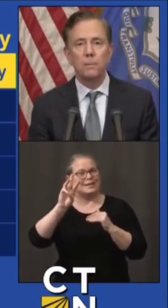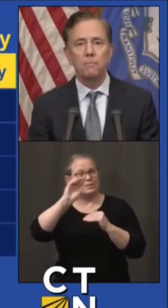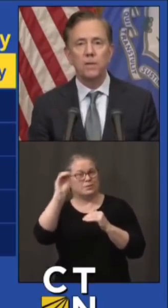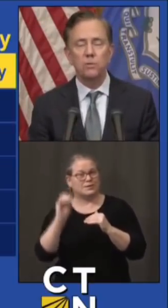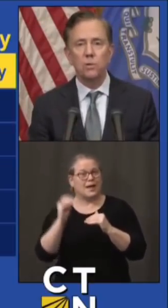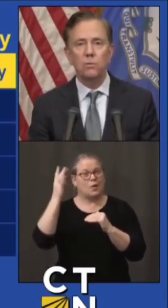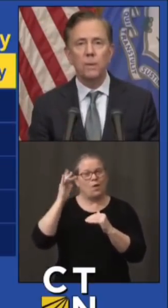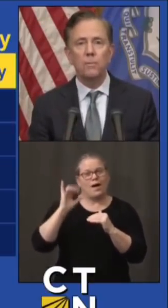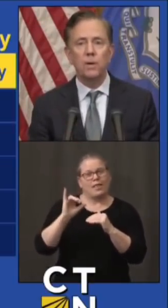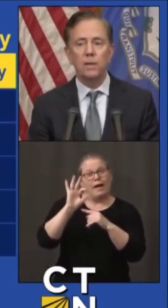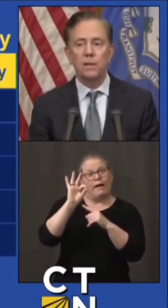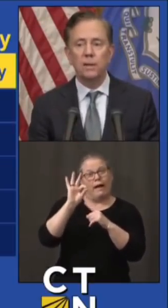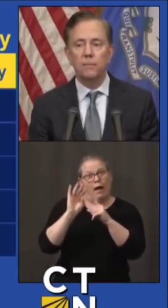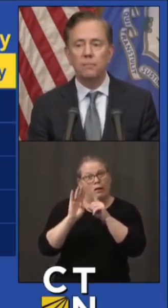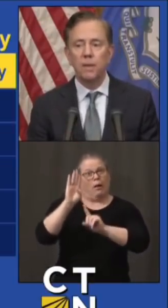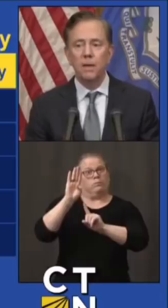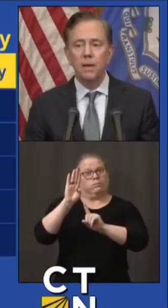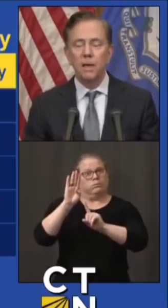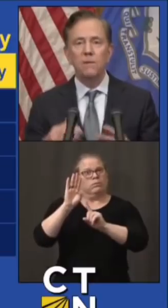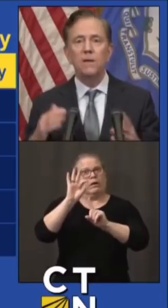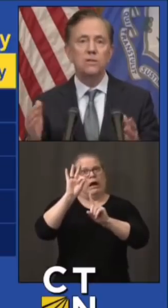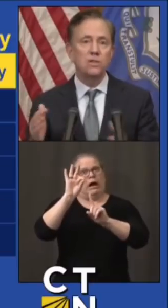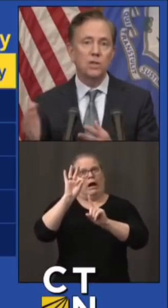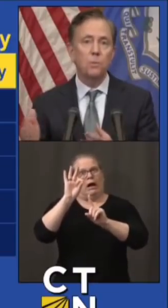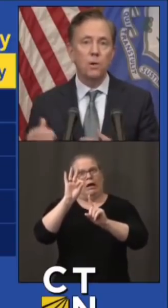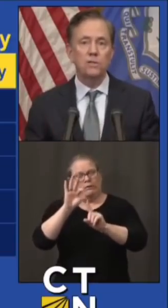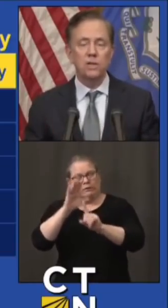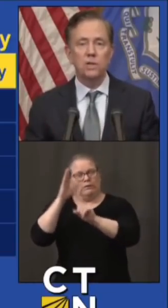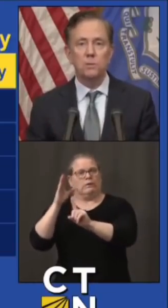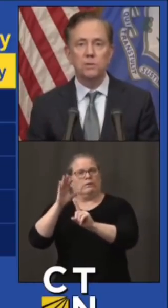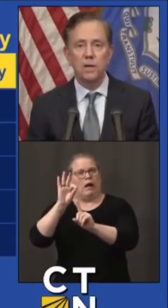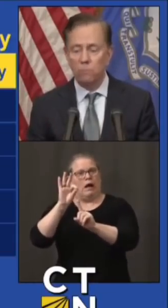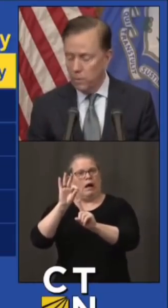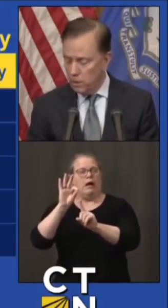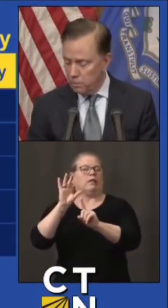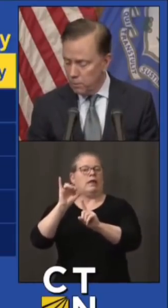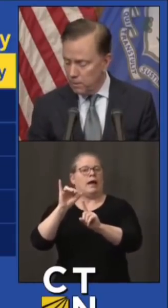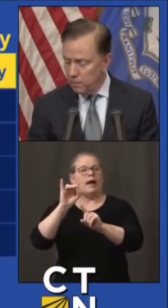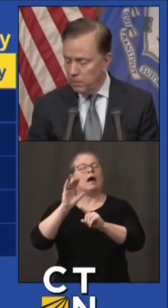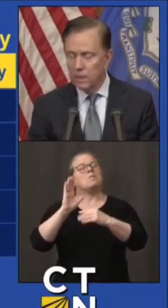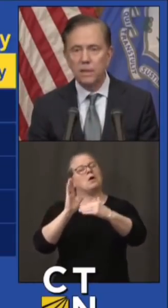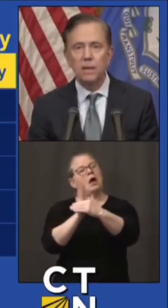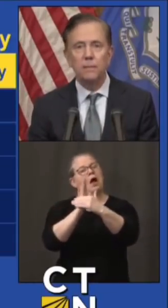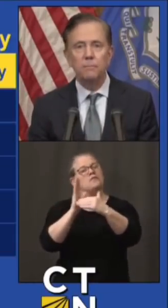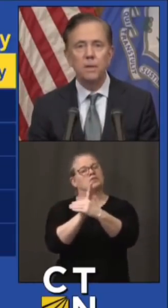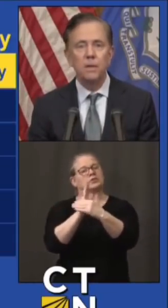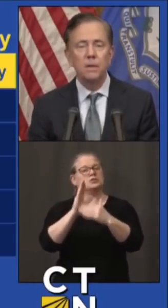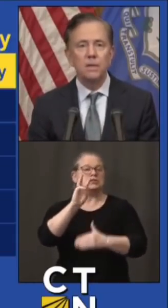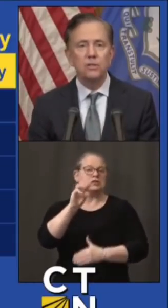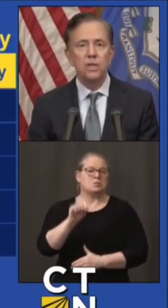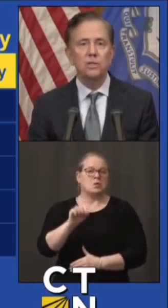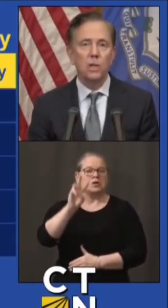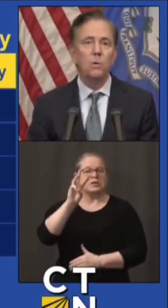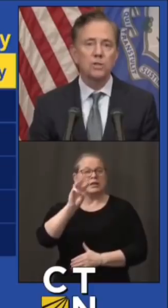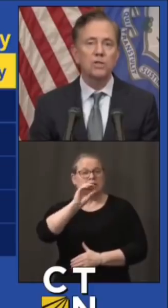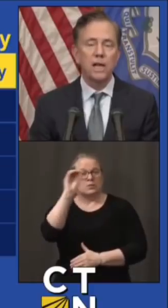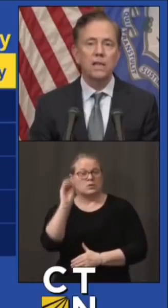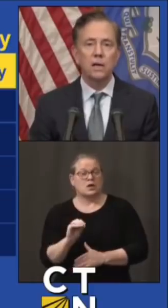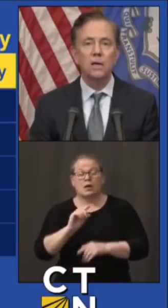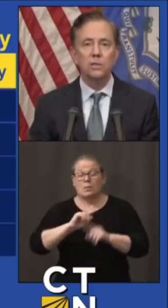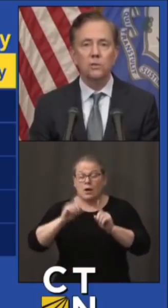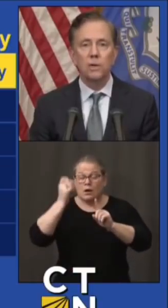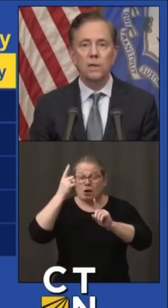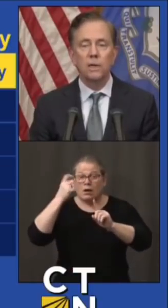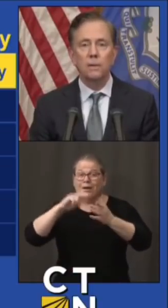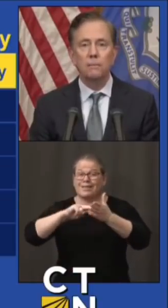numbers. But it's worth remembering that even at 6.6%, we are probably the sixth lowest state